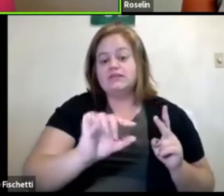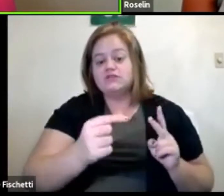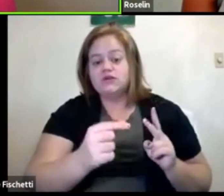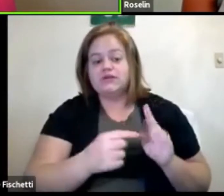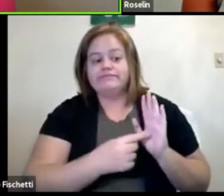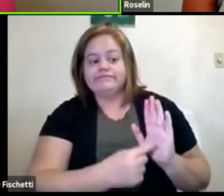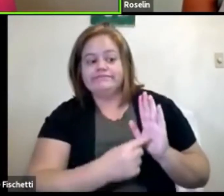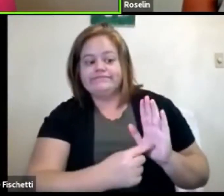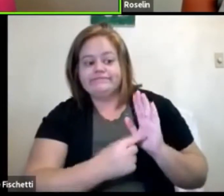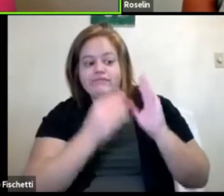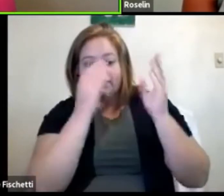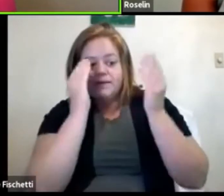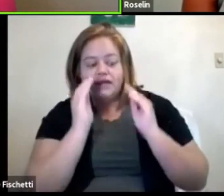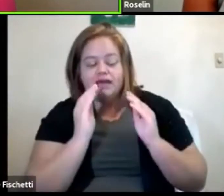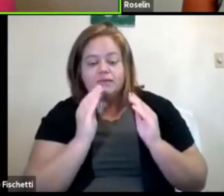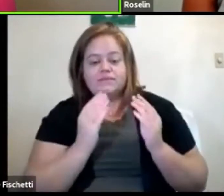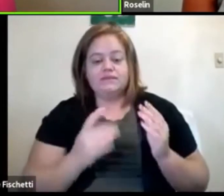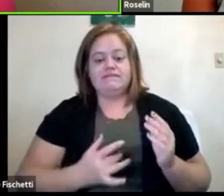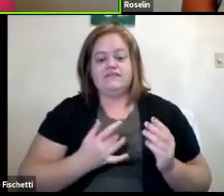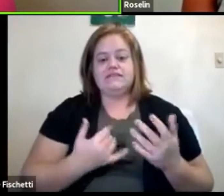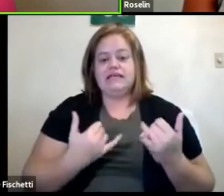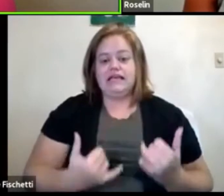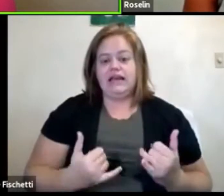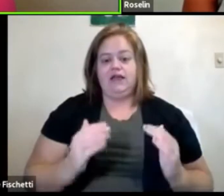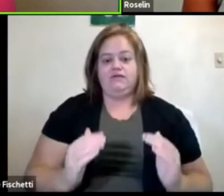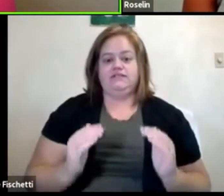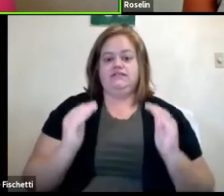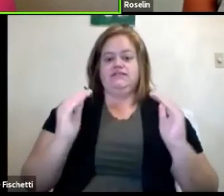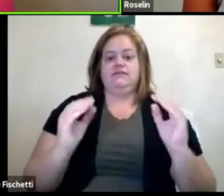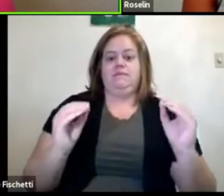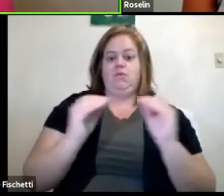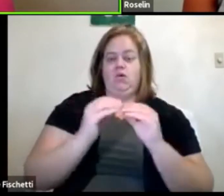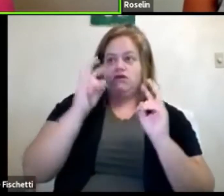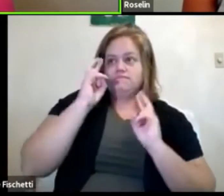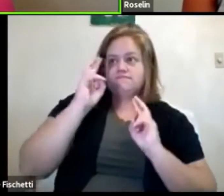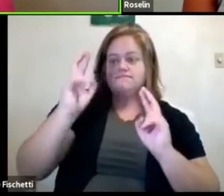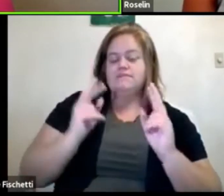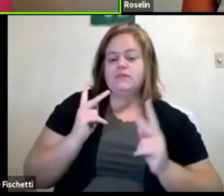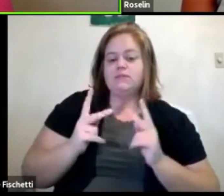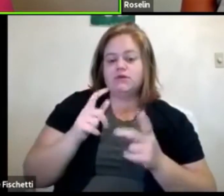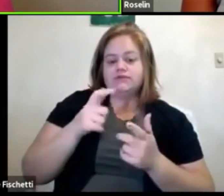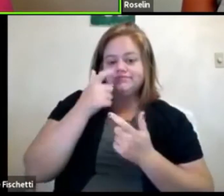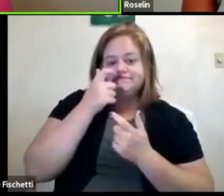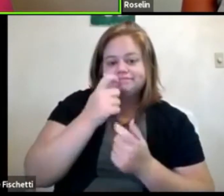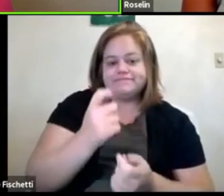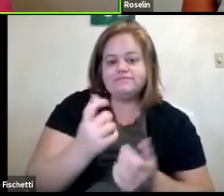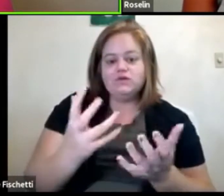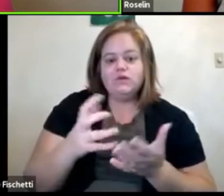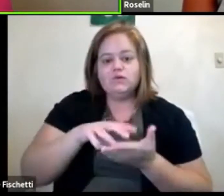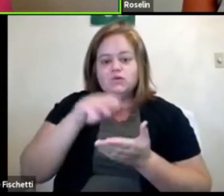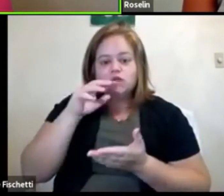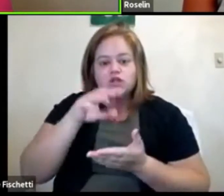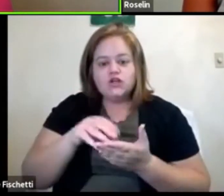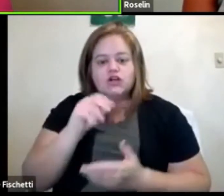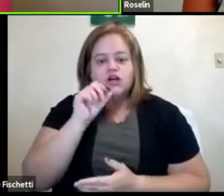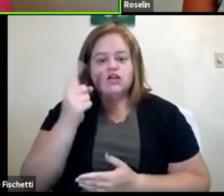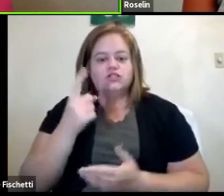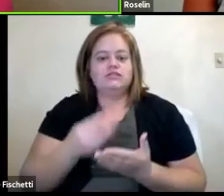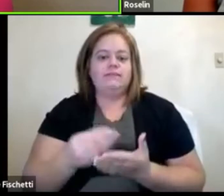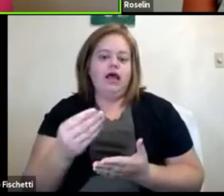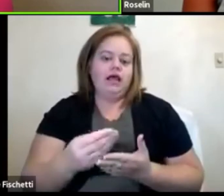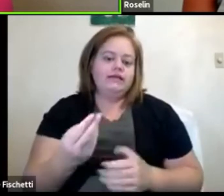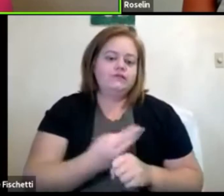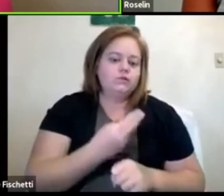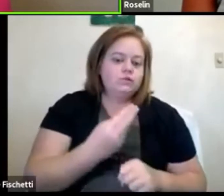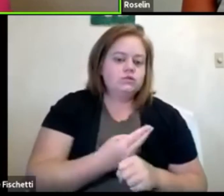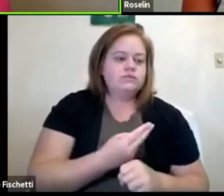seems like makeup is like, it's really a thing right now that people are interested in learning more about, and not just buying a product, but